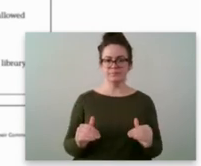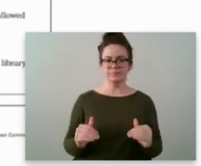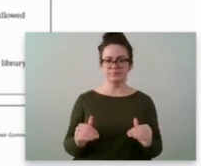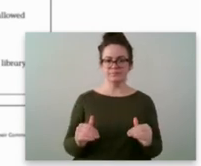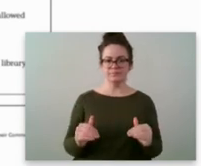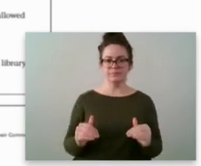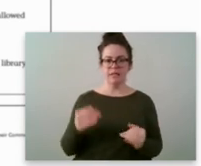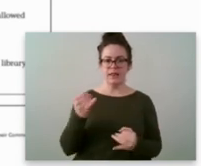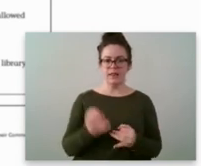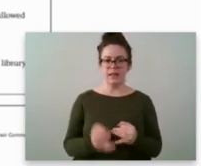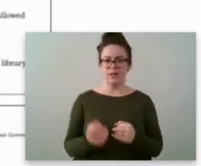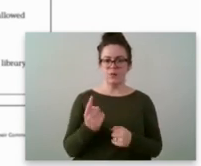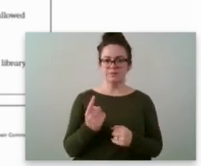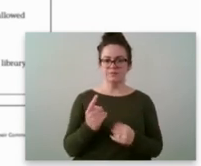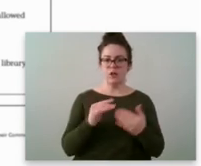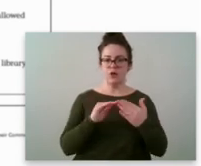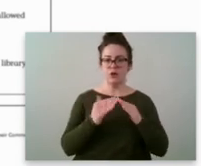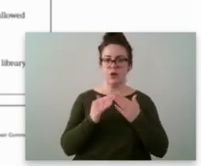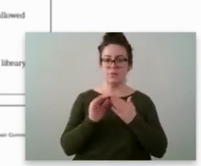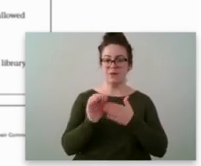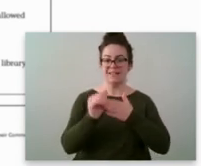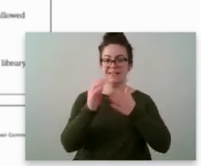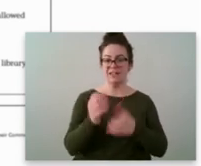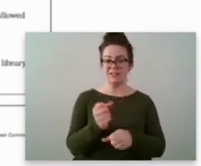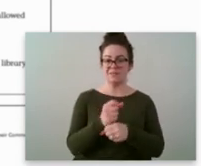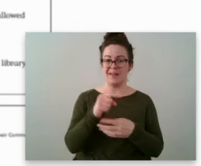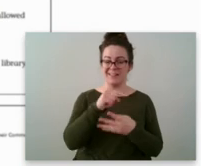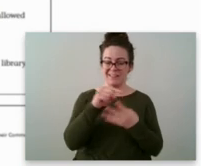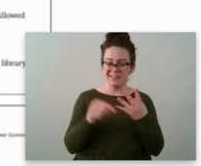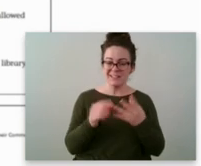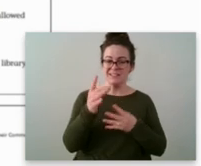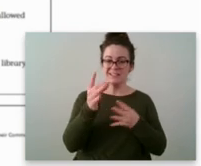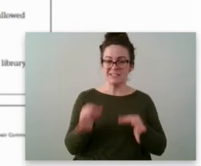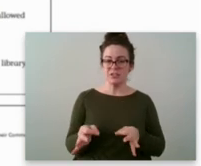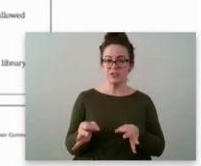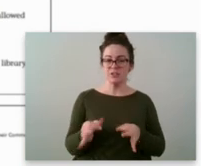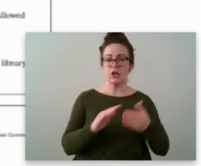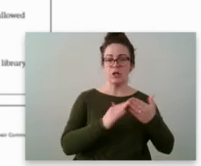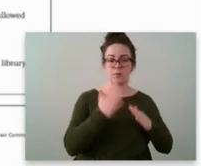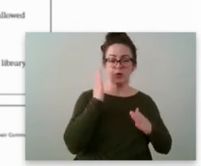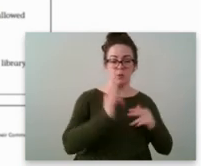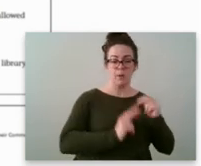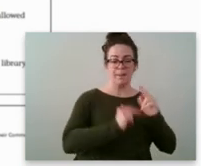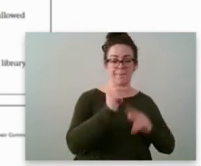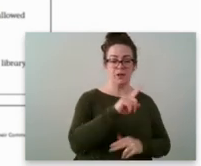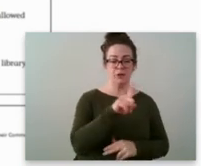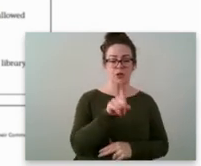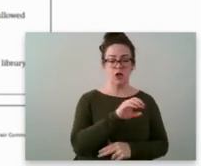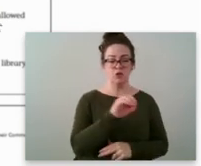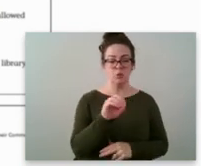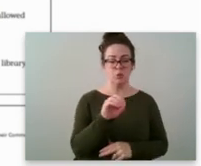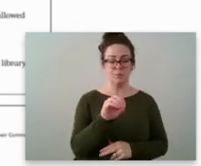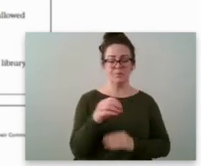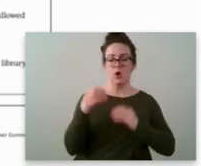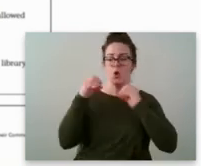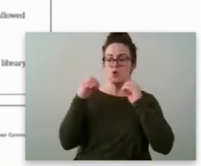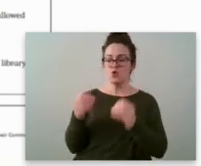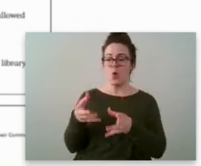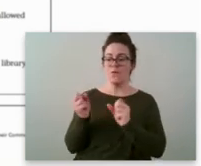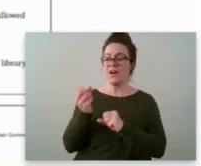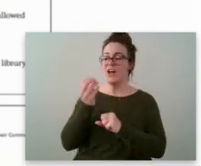And then the last one is community leaders made these decisions. The community will build a zoo. No fast food restaurants will be allowed